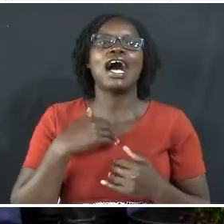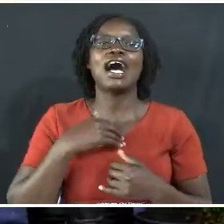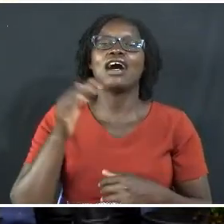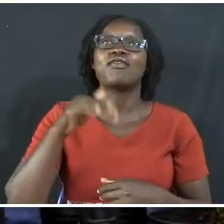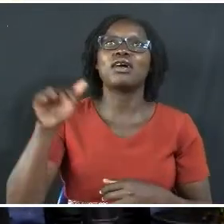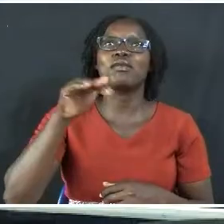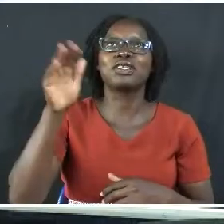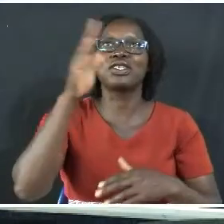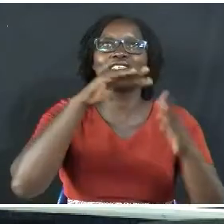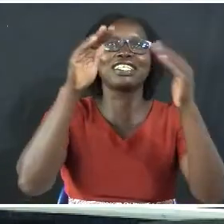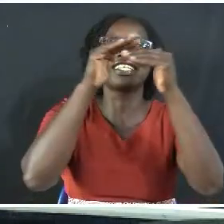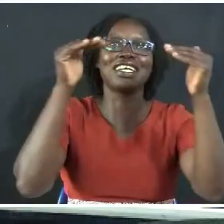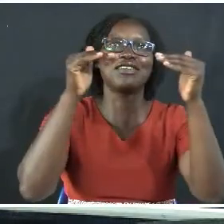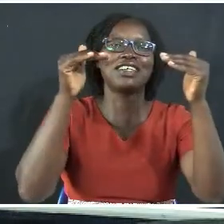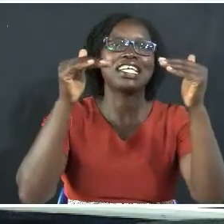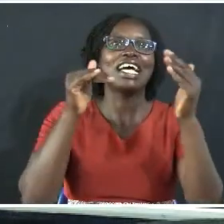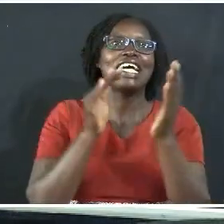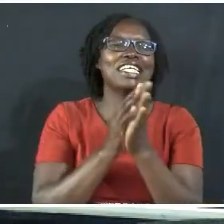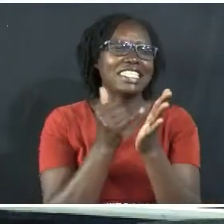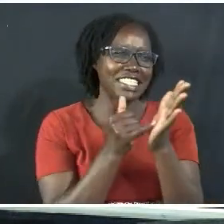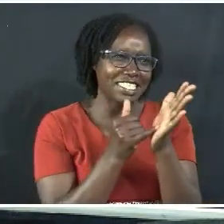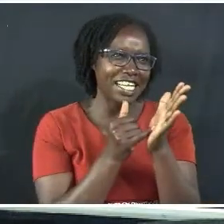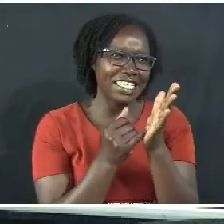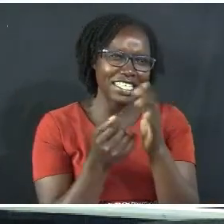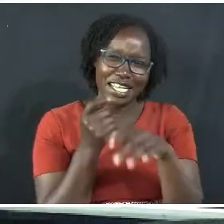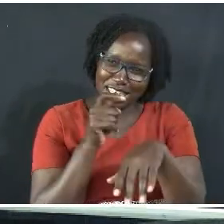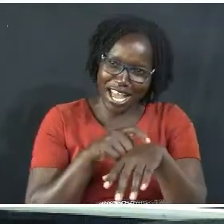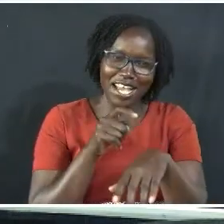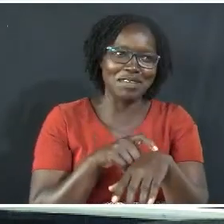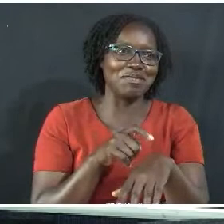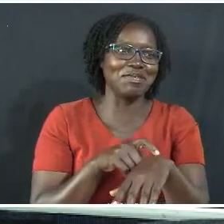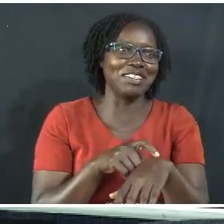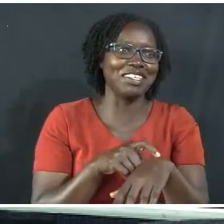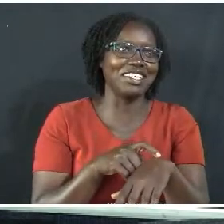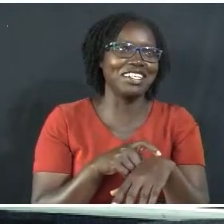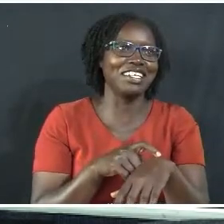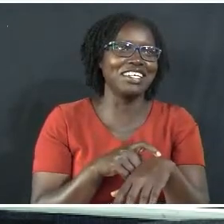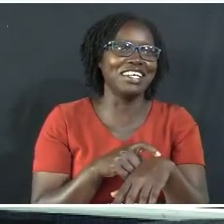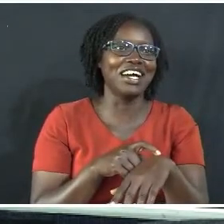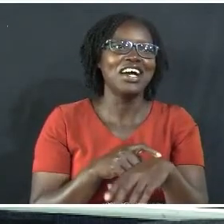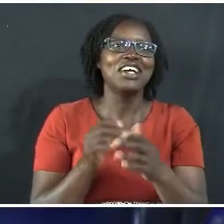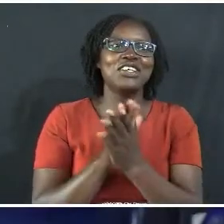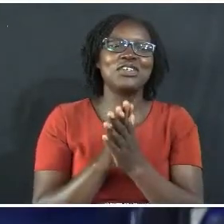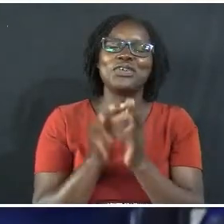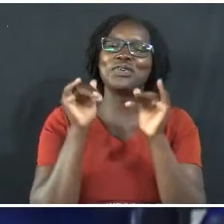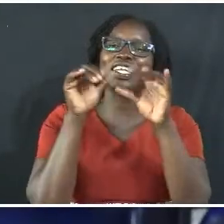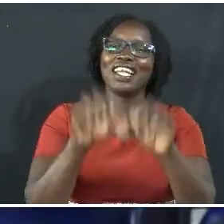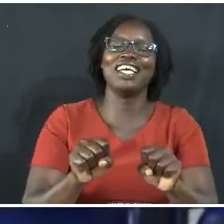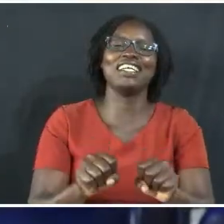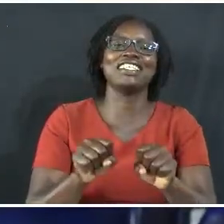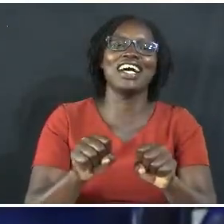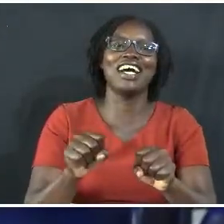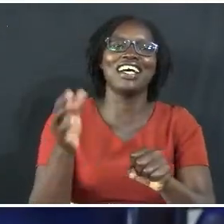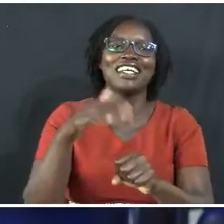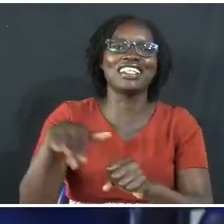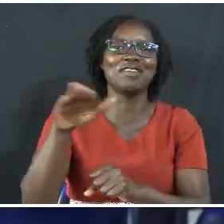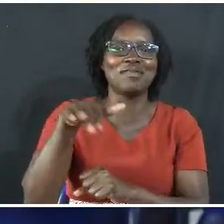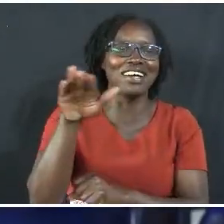in heaven and it is just a matter of time. You will occupy that mansion.